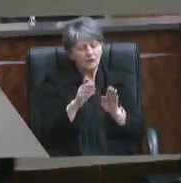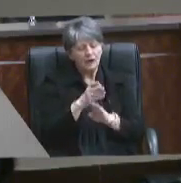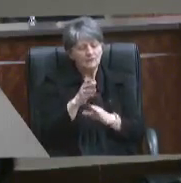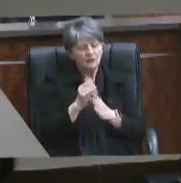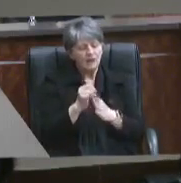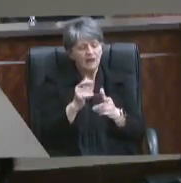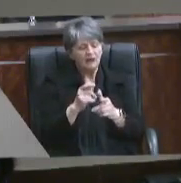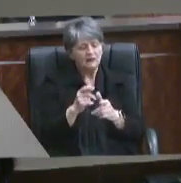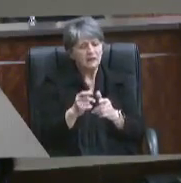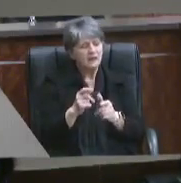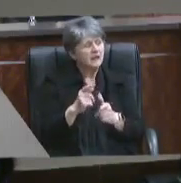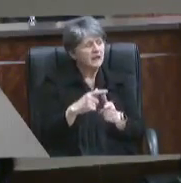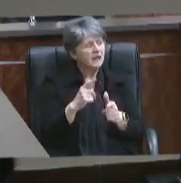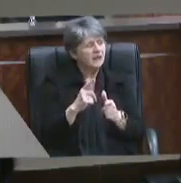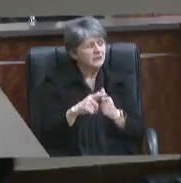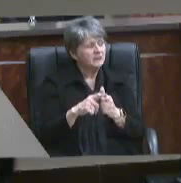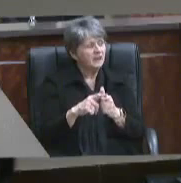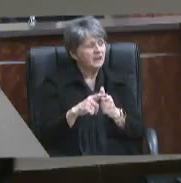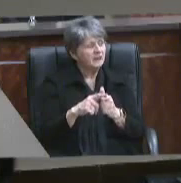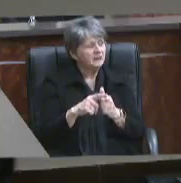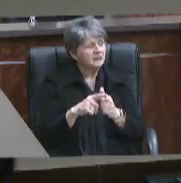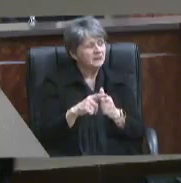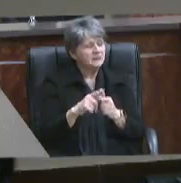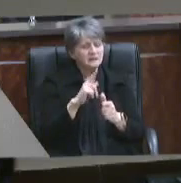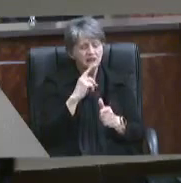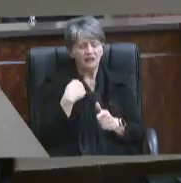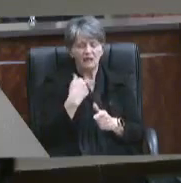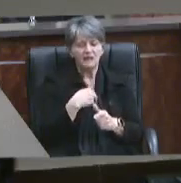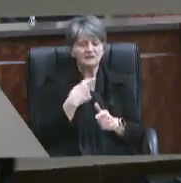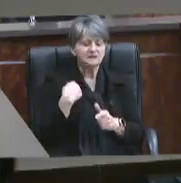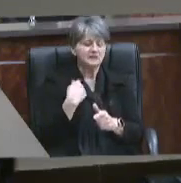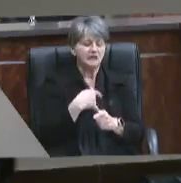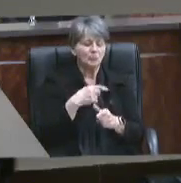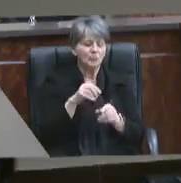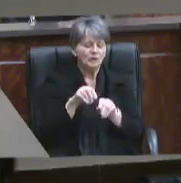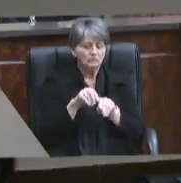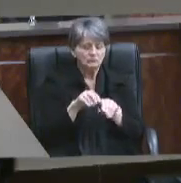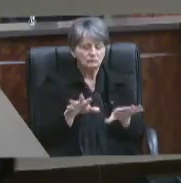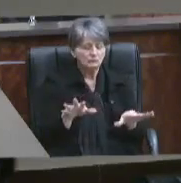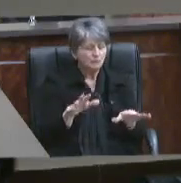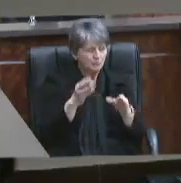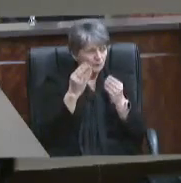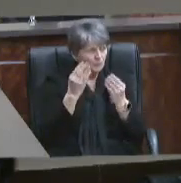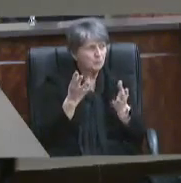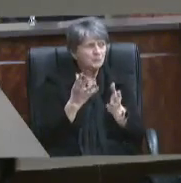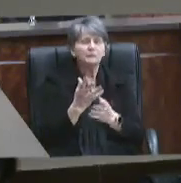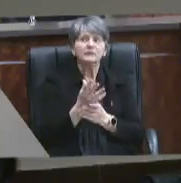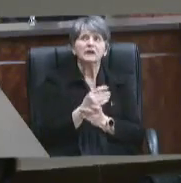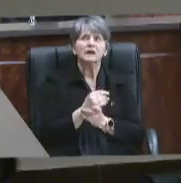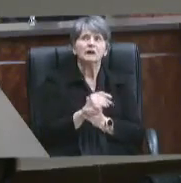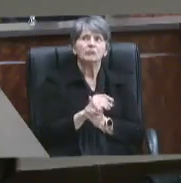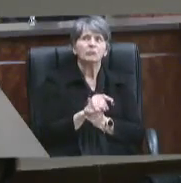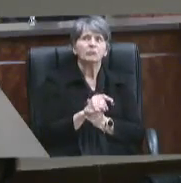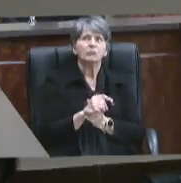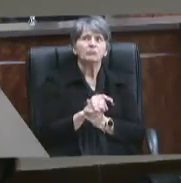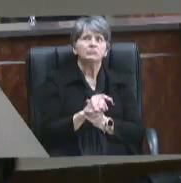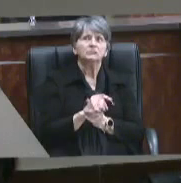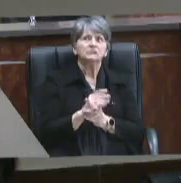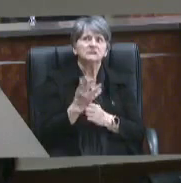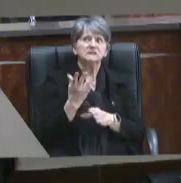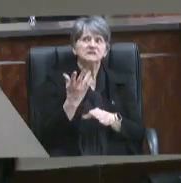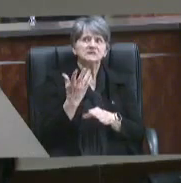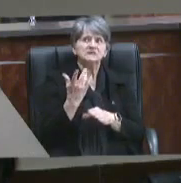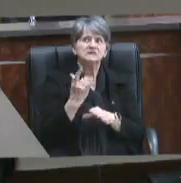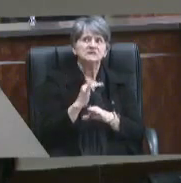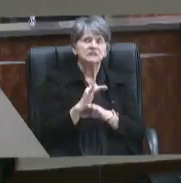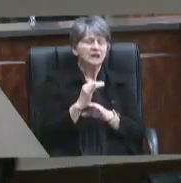us, and we immediately relay it to all of the participating jurisdictions. So tonight, the call is at a reasonable hour. Usually